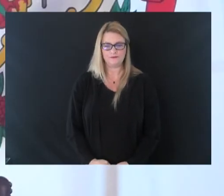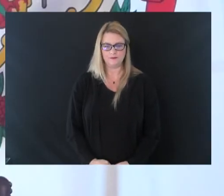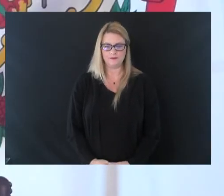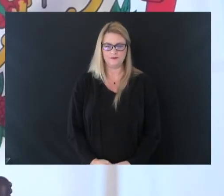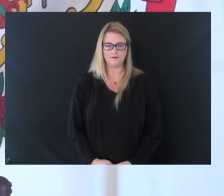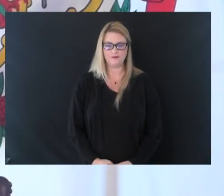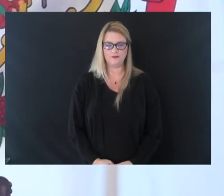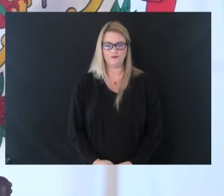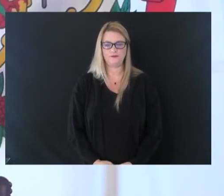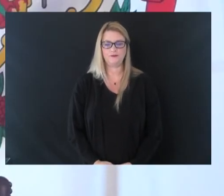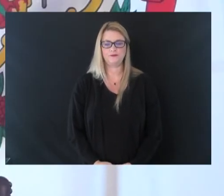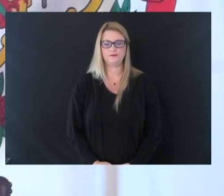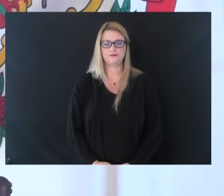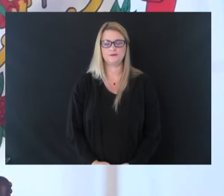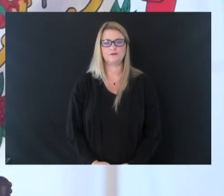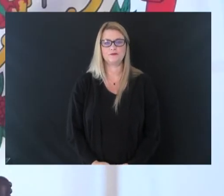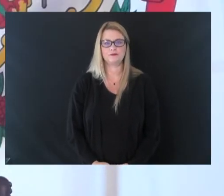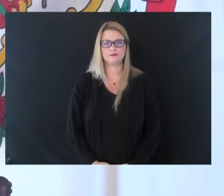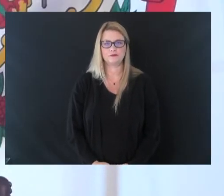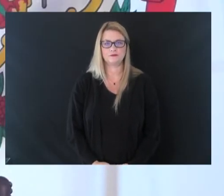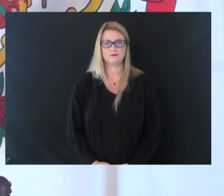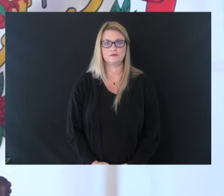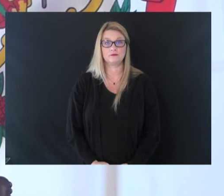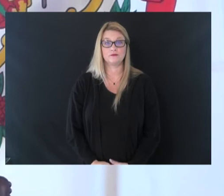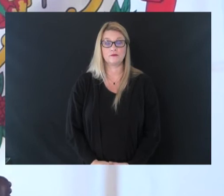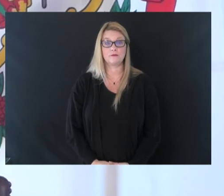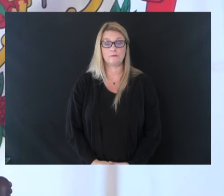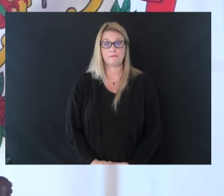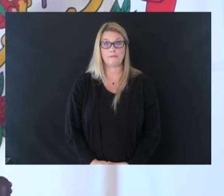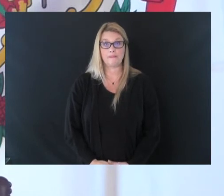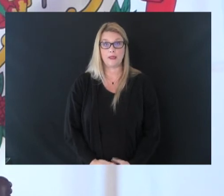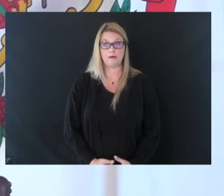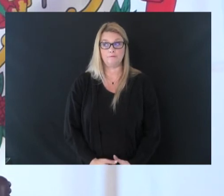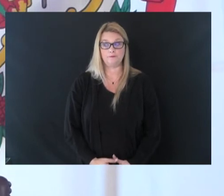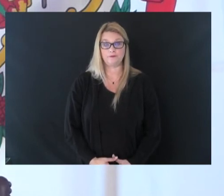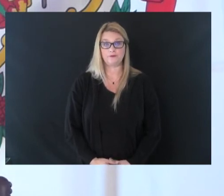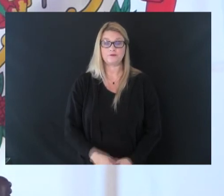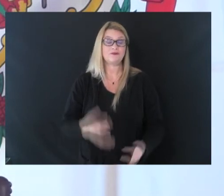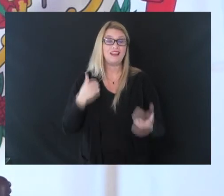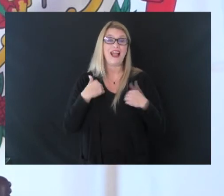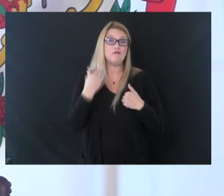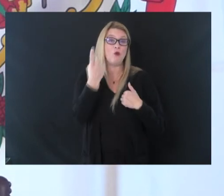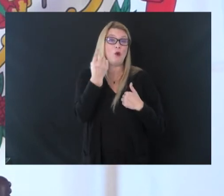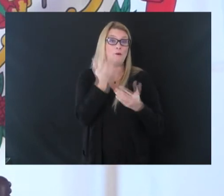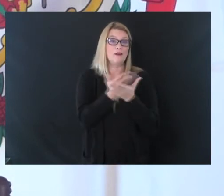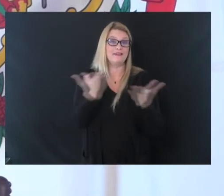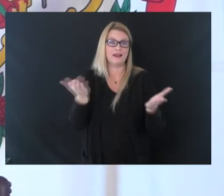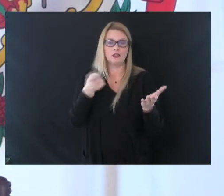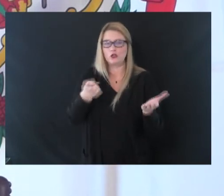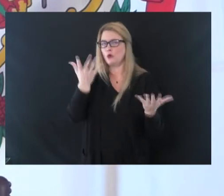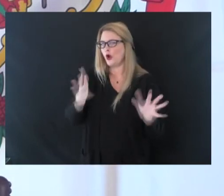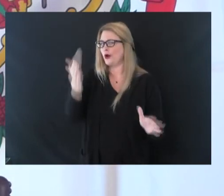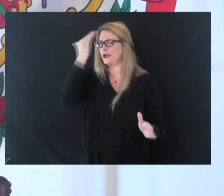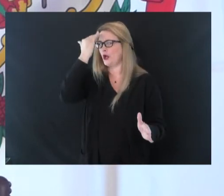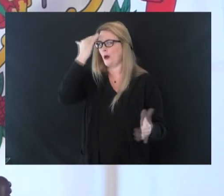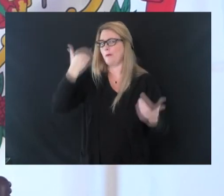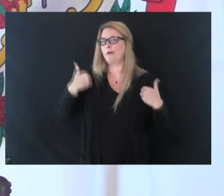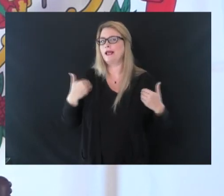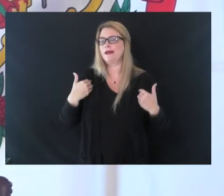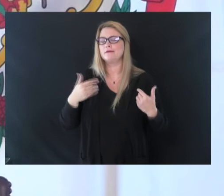Okay, thank you, Dr. Marsh. I just add one more thing, and you know me, I just try to speak